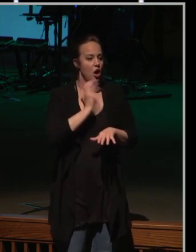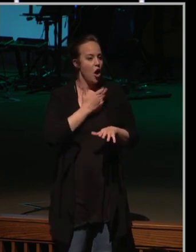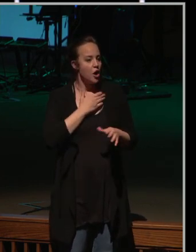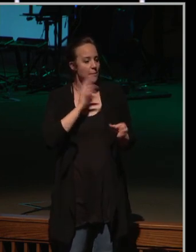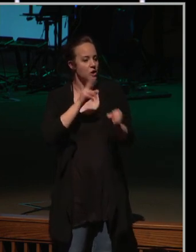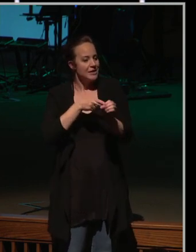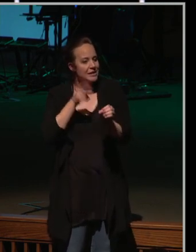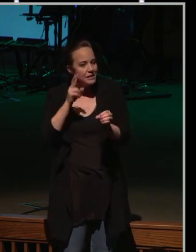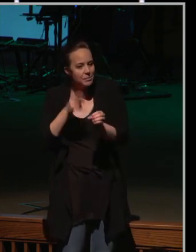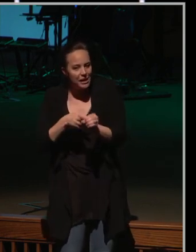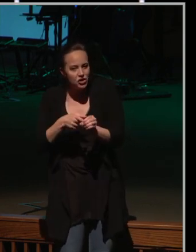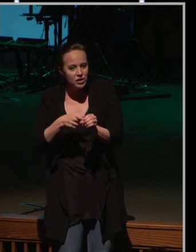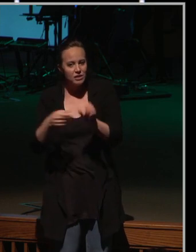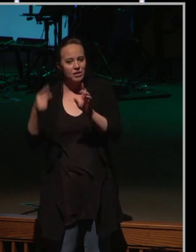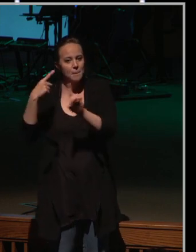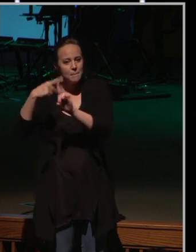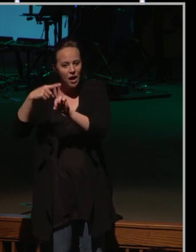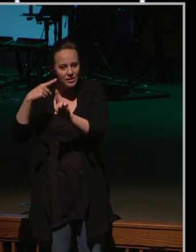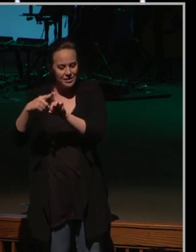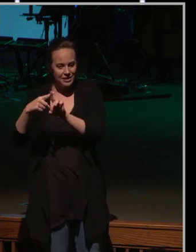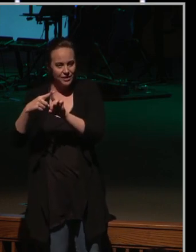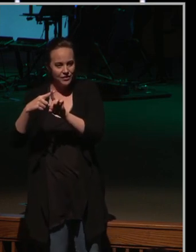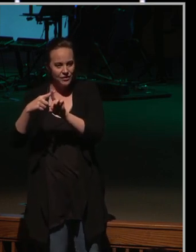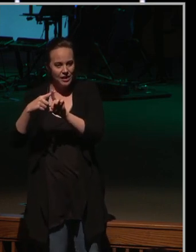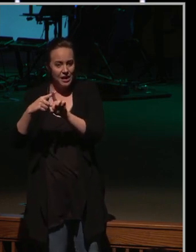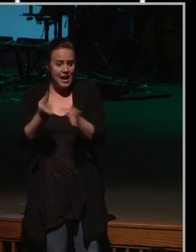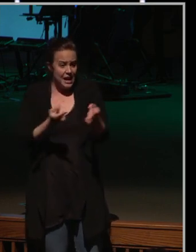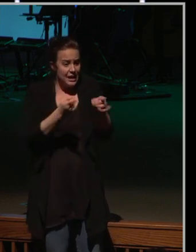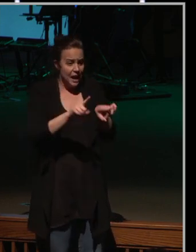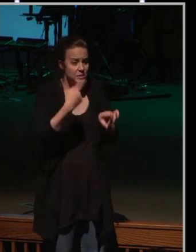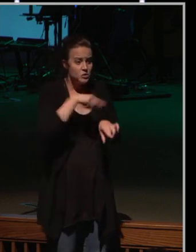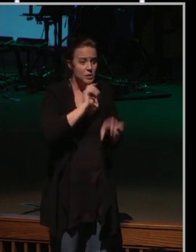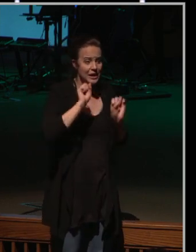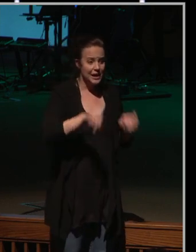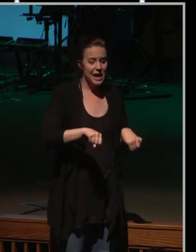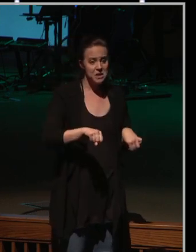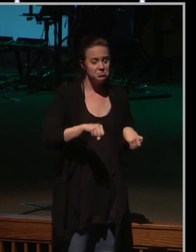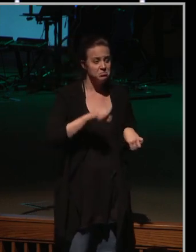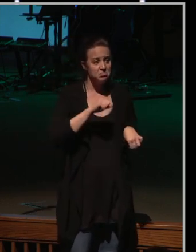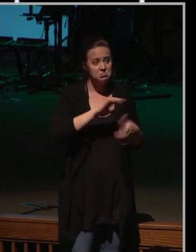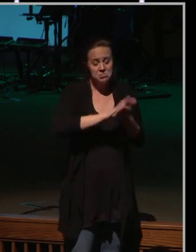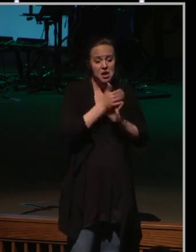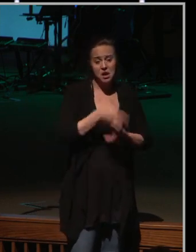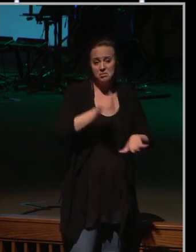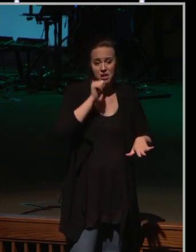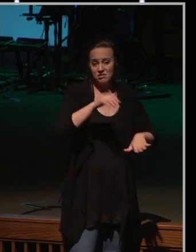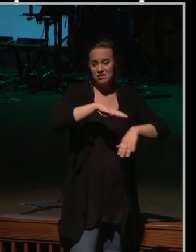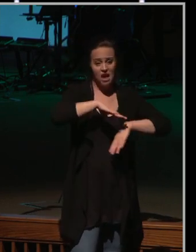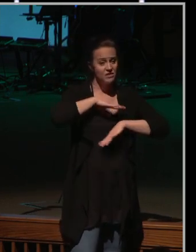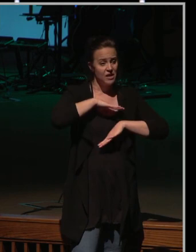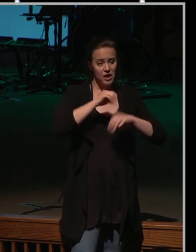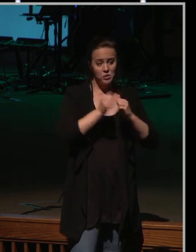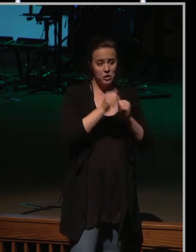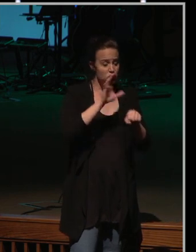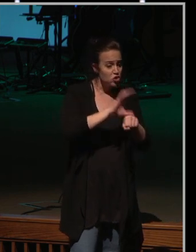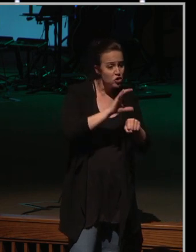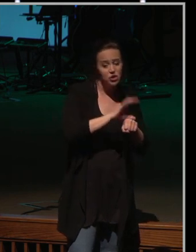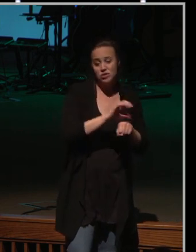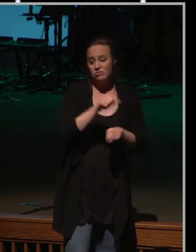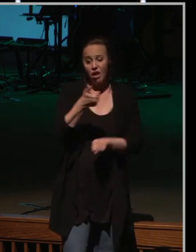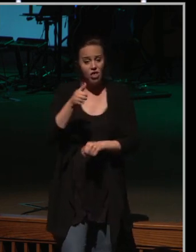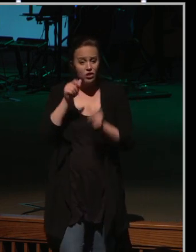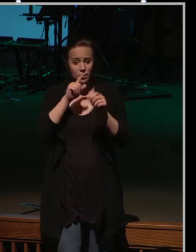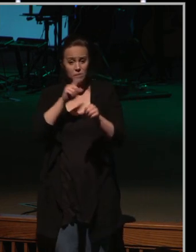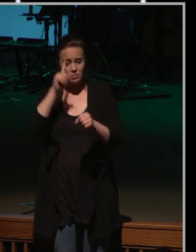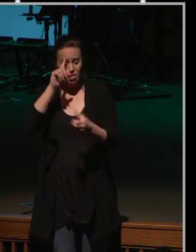I wonder if we get critical and never satisfied with church and fellow believers, should we be surprised when our kids grow up and find no value in going